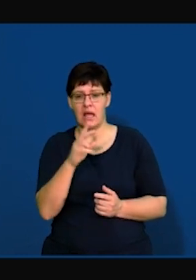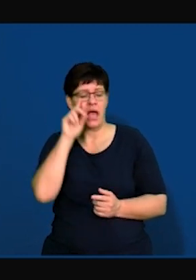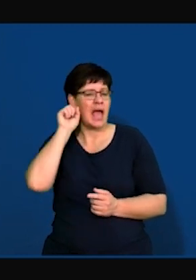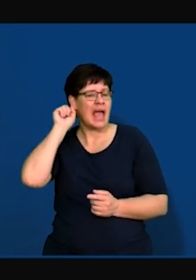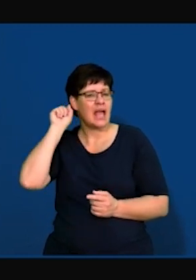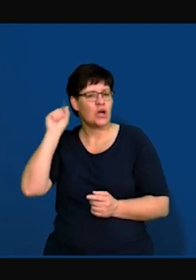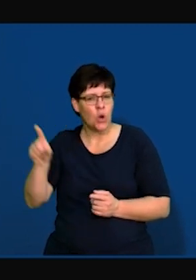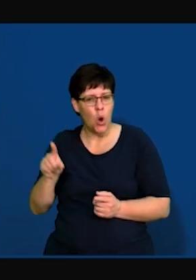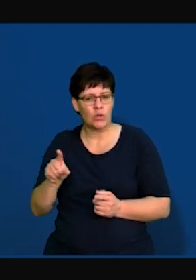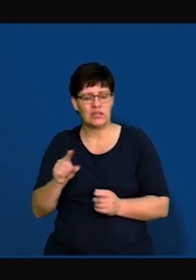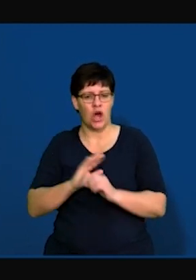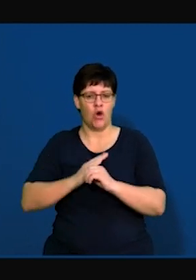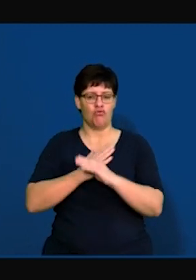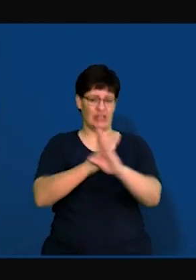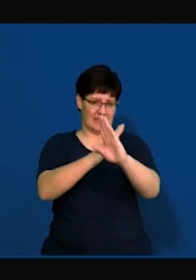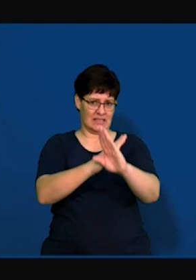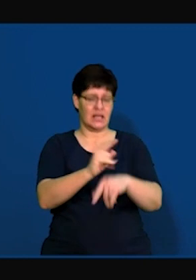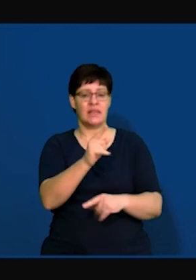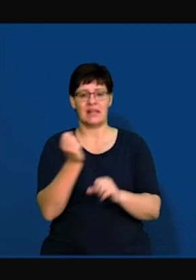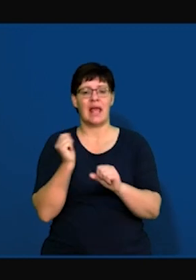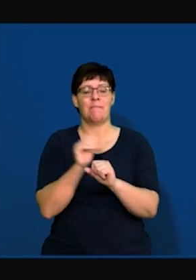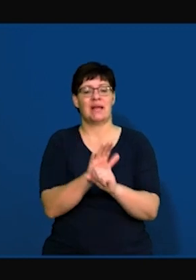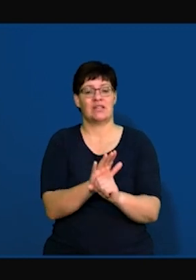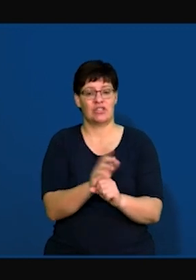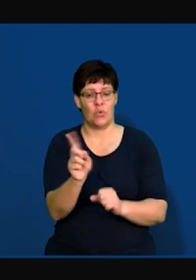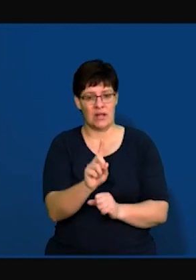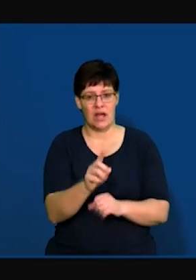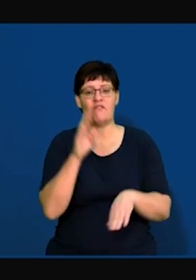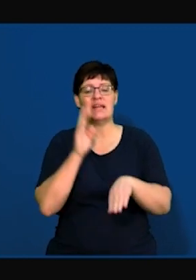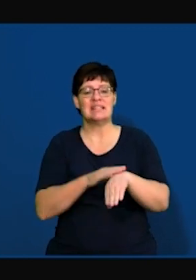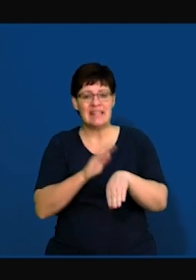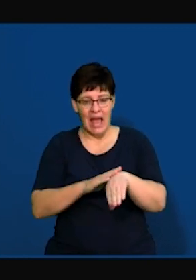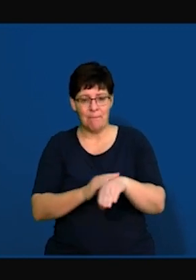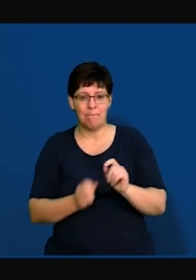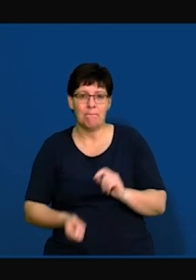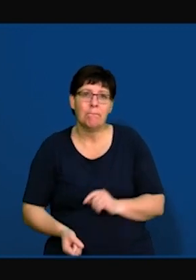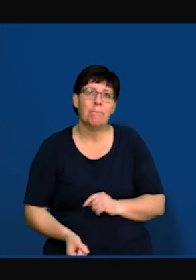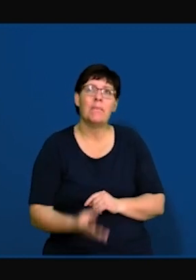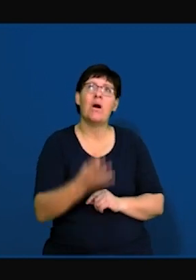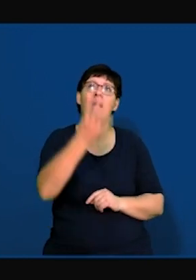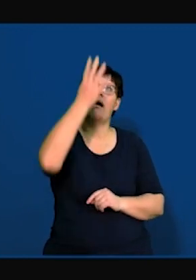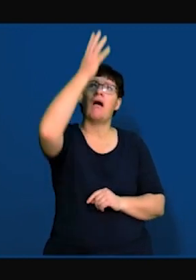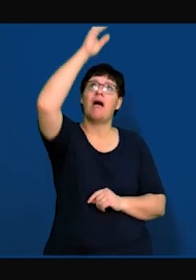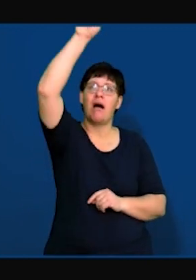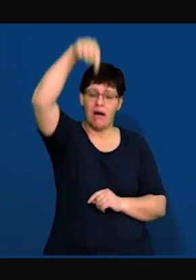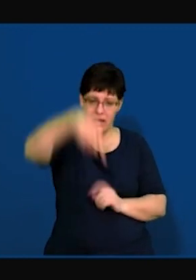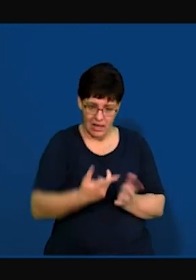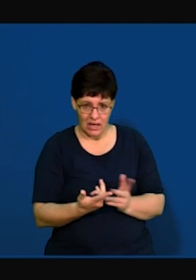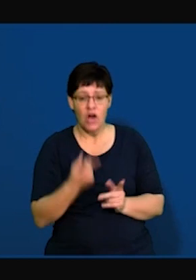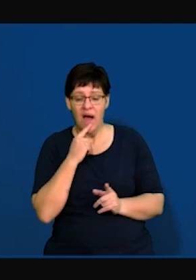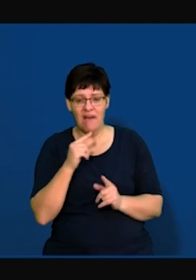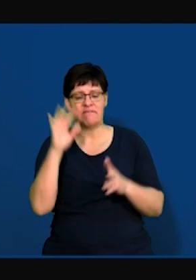effects of air resistance, that has implications as far as the type of motion that the object undergoes. So we have a scenario